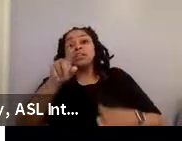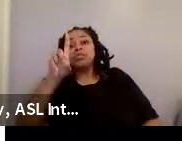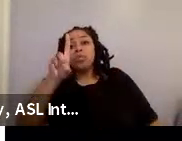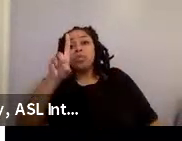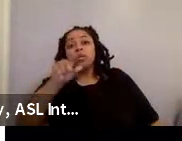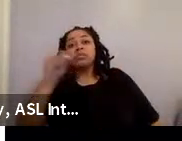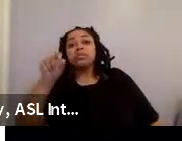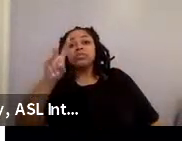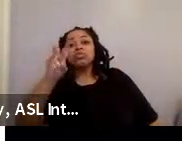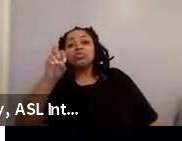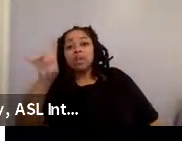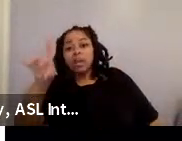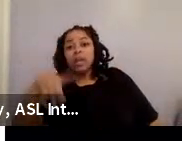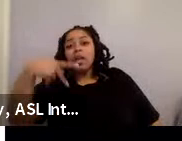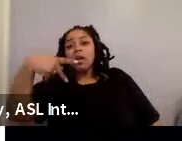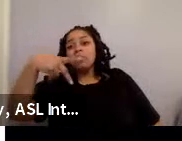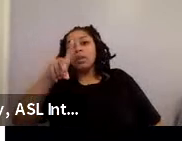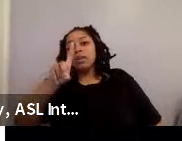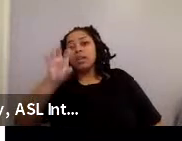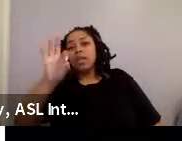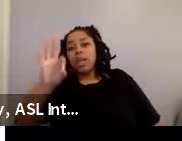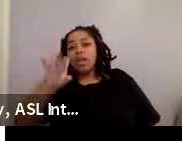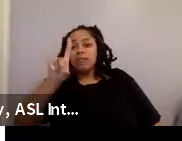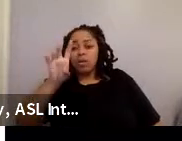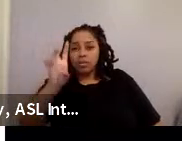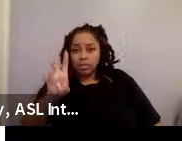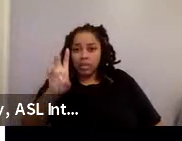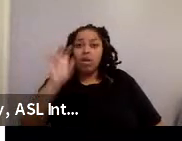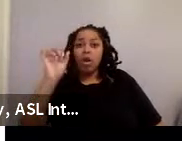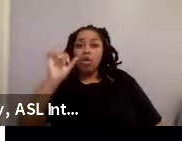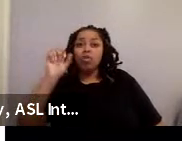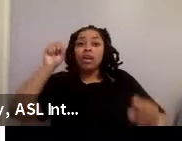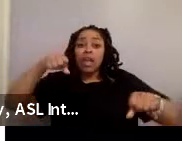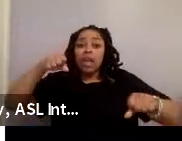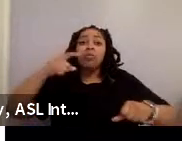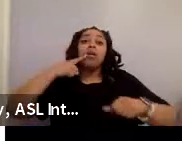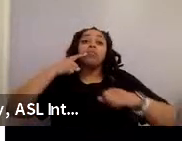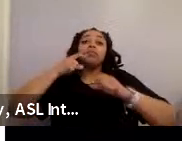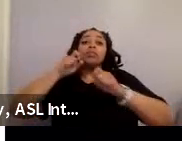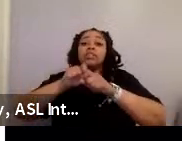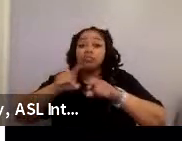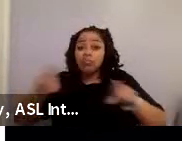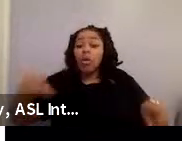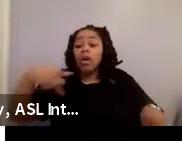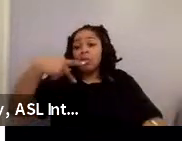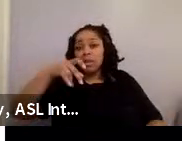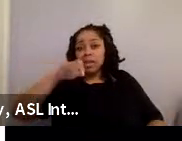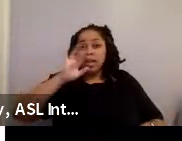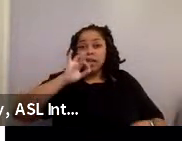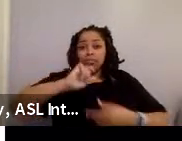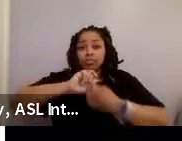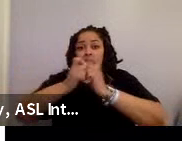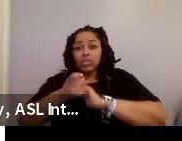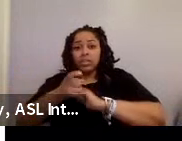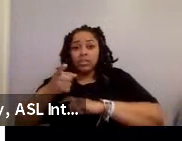32000-1:2008 PDF 17 shall also be capable of exporting PDF files that conform to